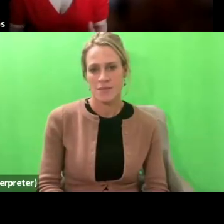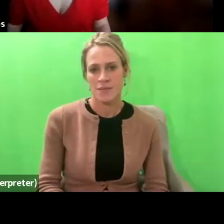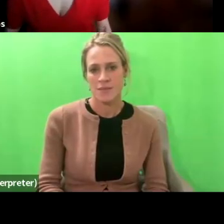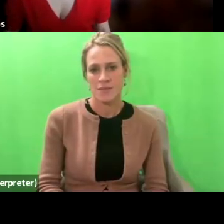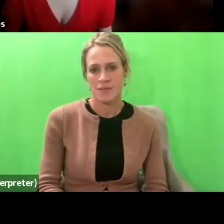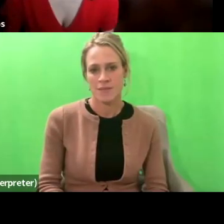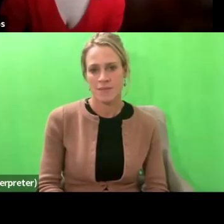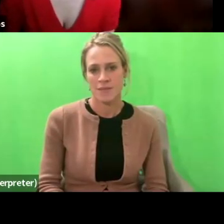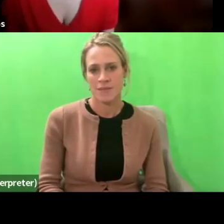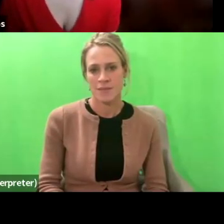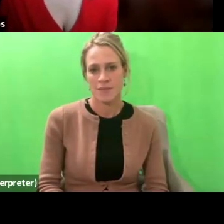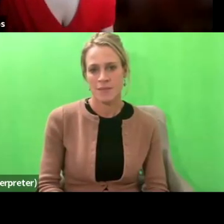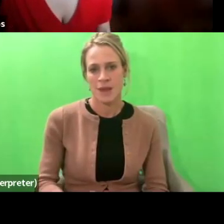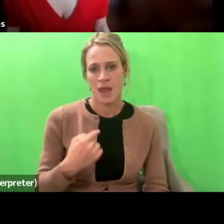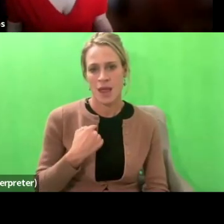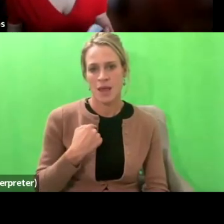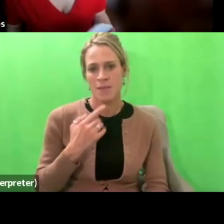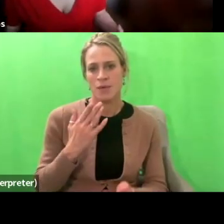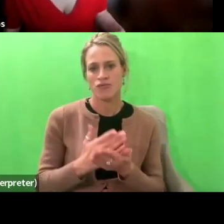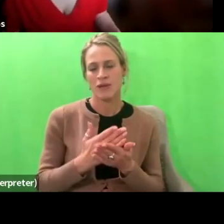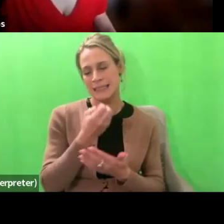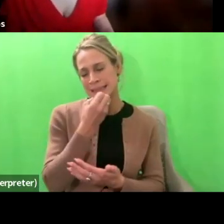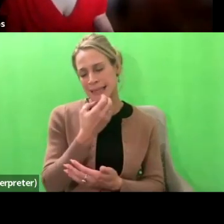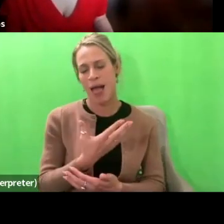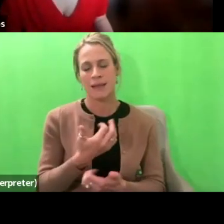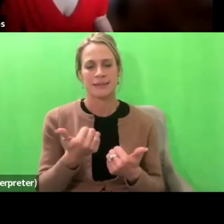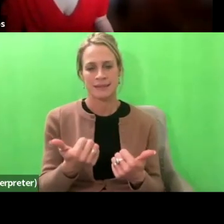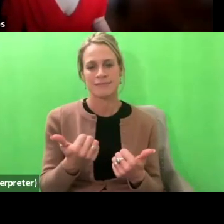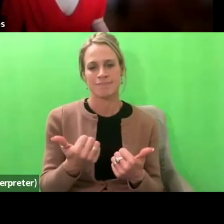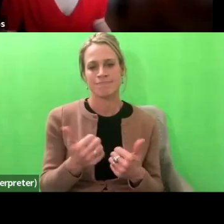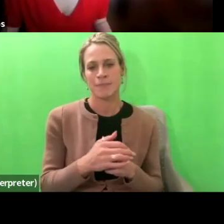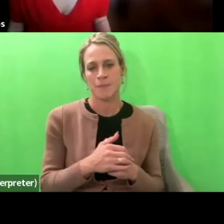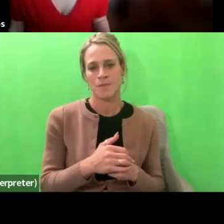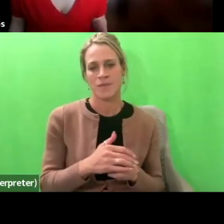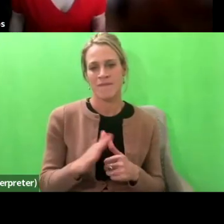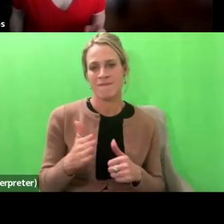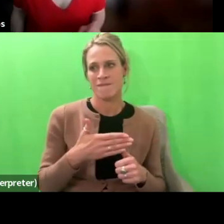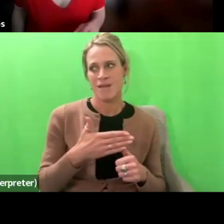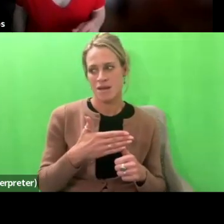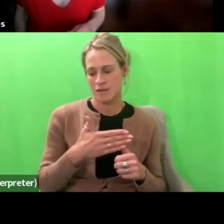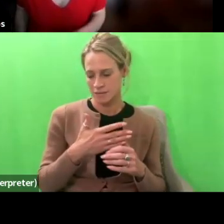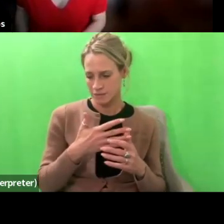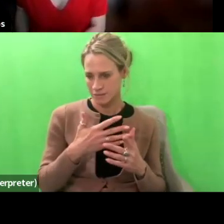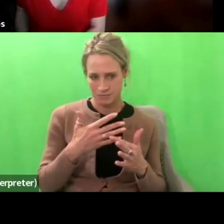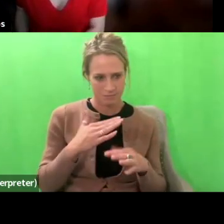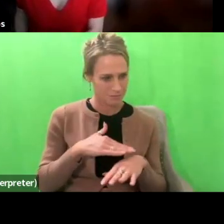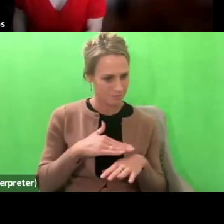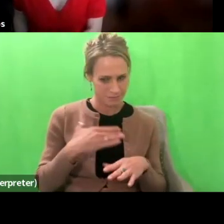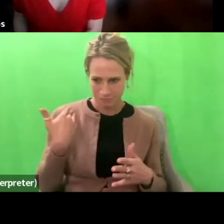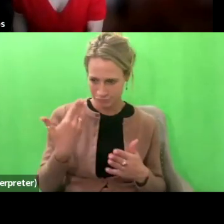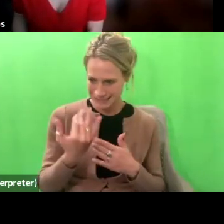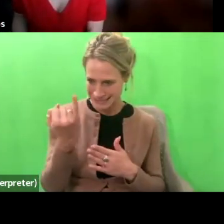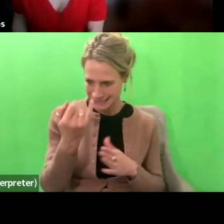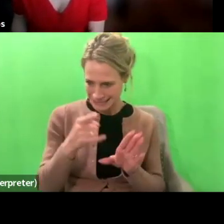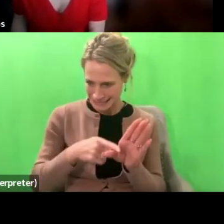Sure thing. So I'm really, really delighted for the first time in 16 years, so about a